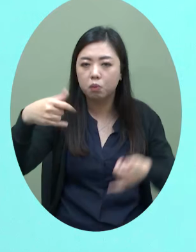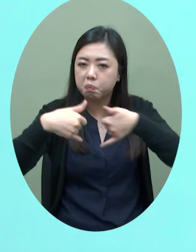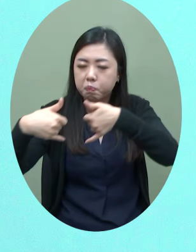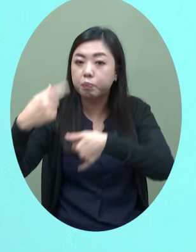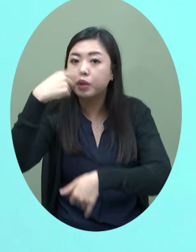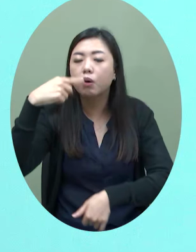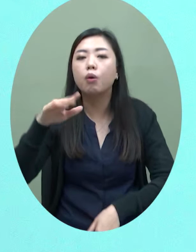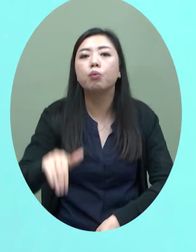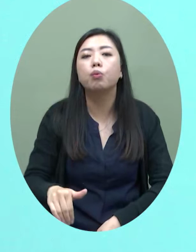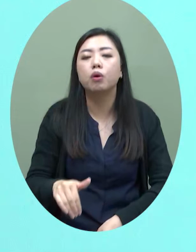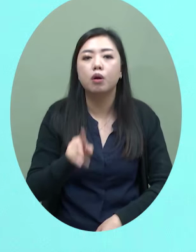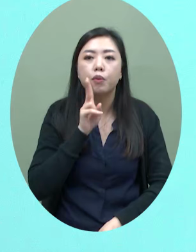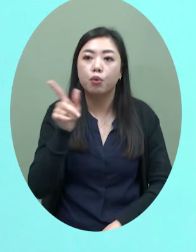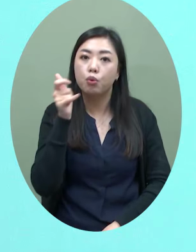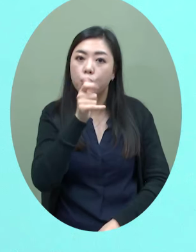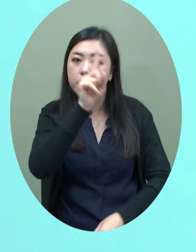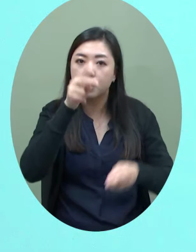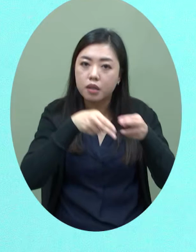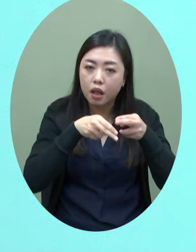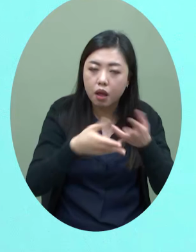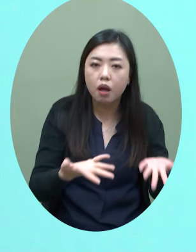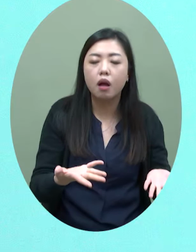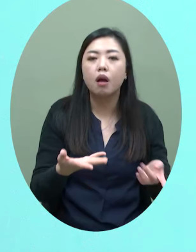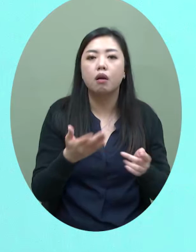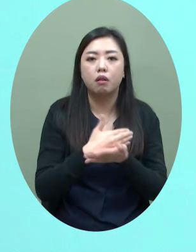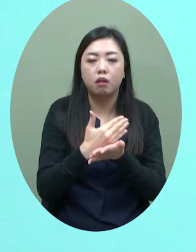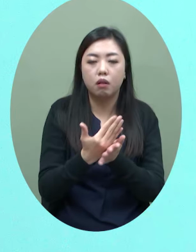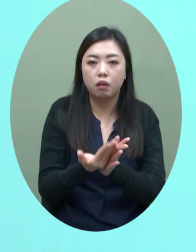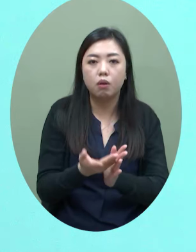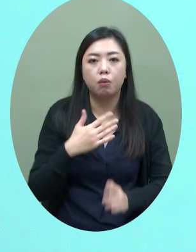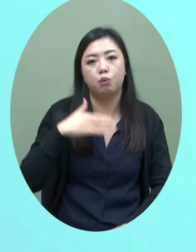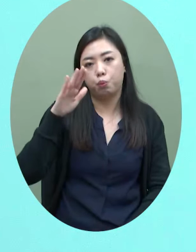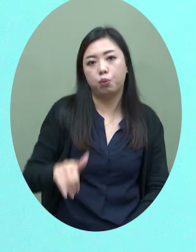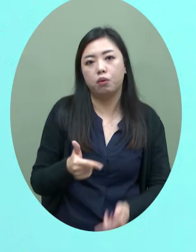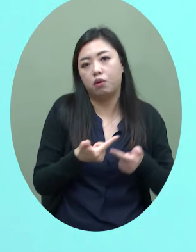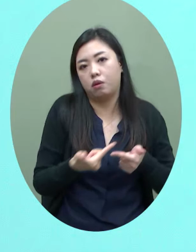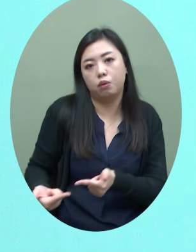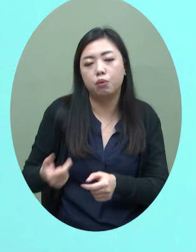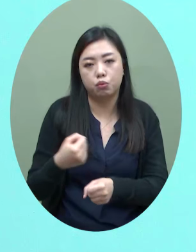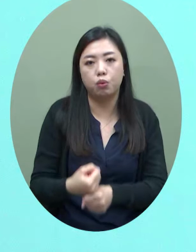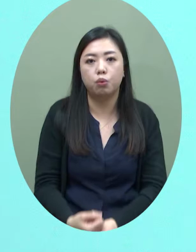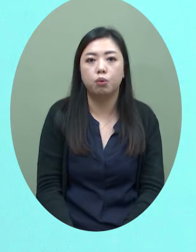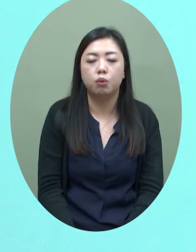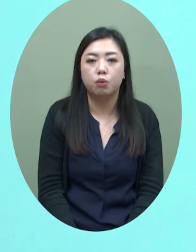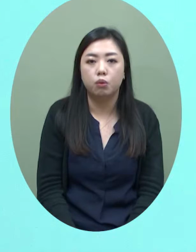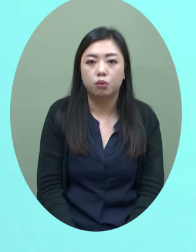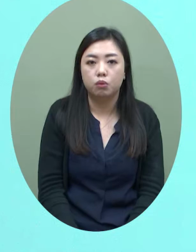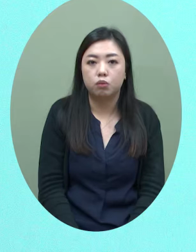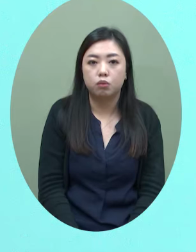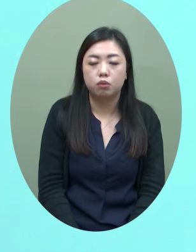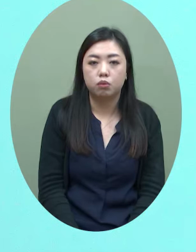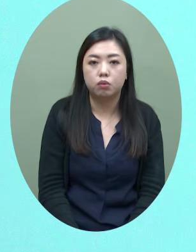restaurants and so on. So we will continue to do this work. And I'm happy to notice that the